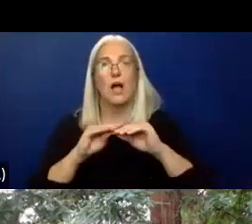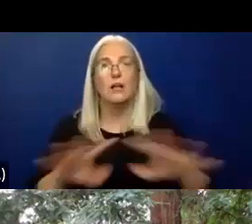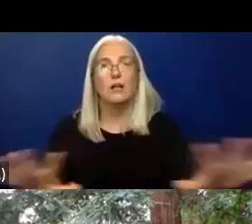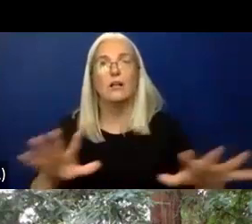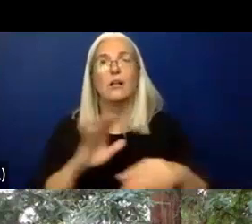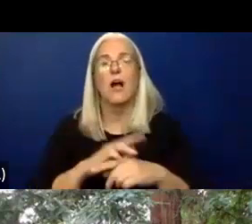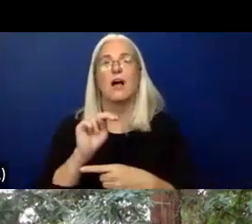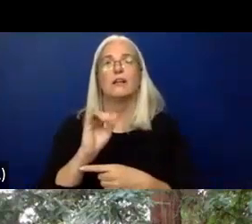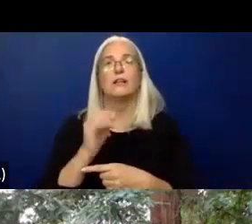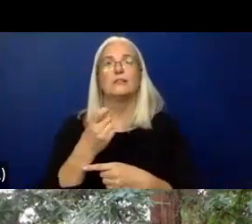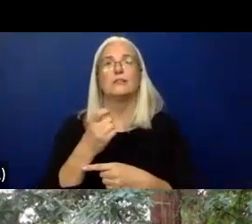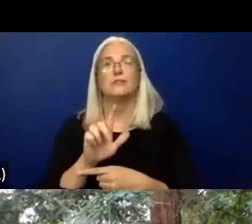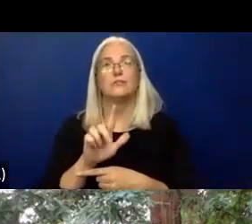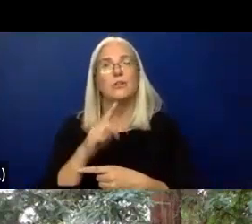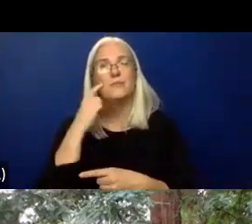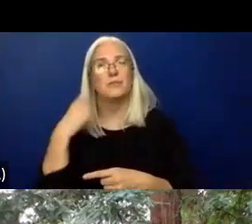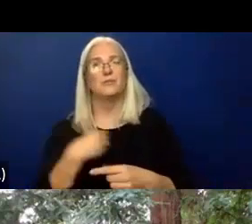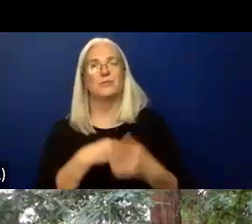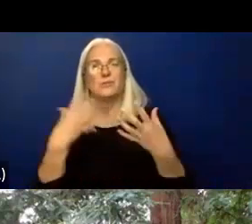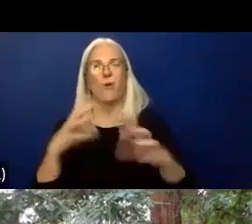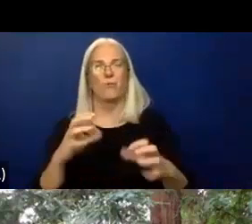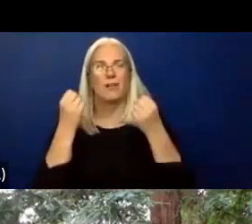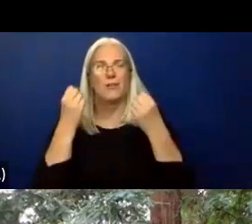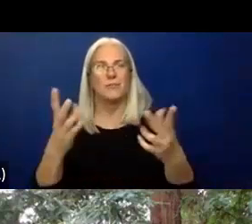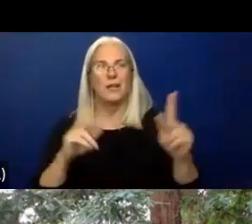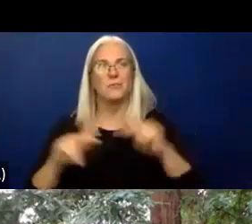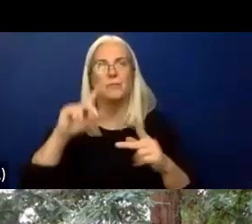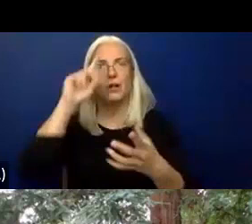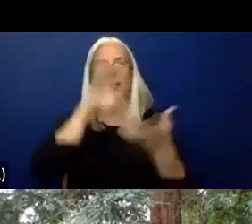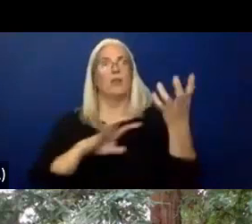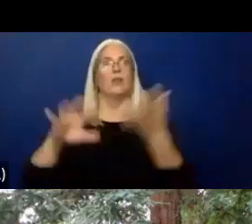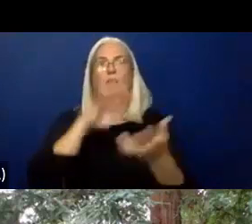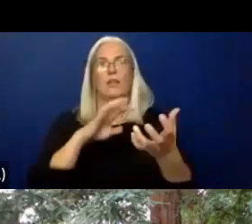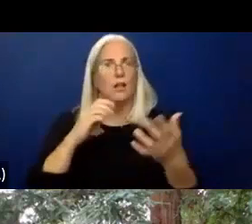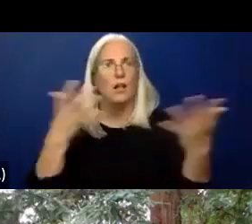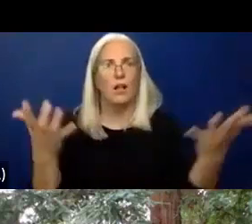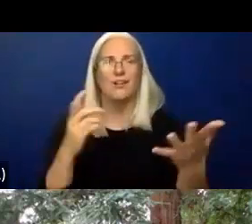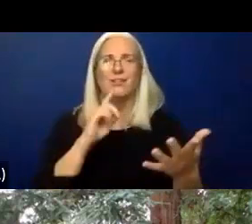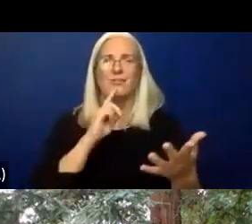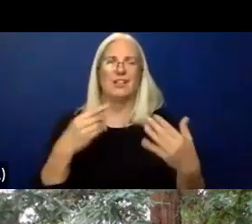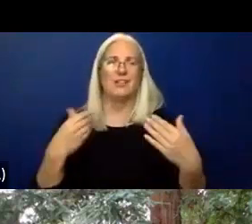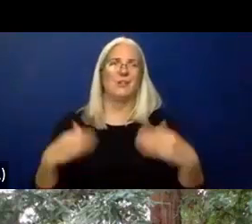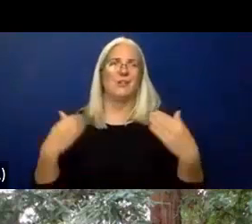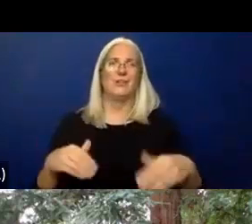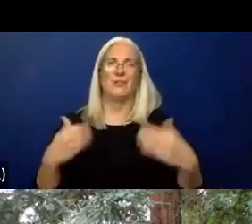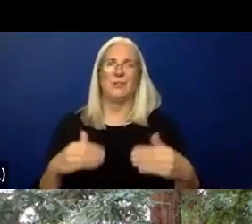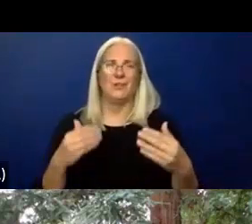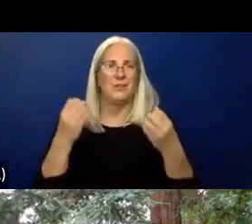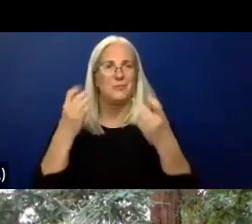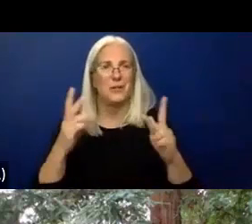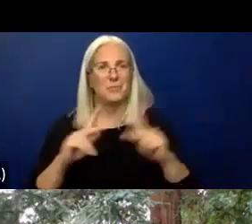of the challenges and unnecessary concern that many experienced. But these are all